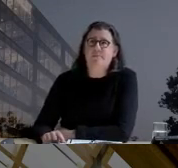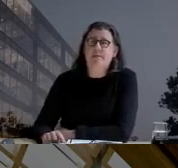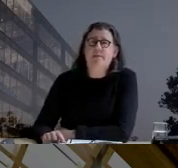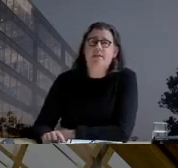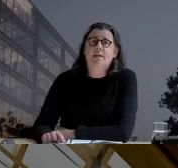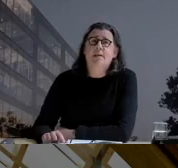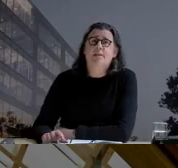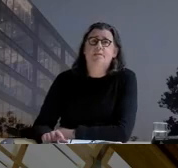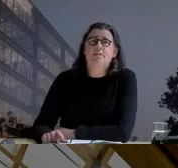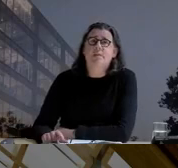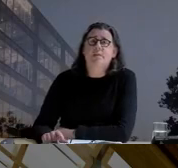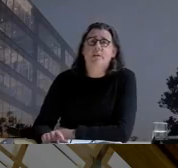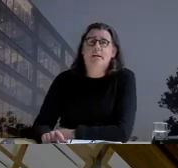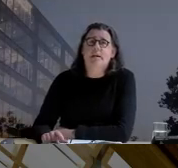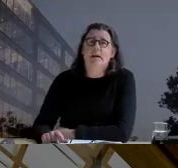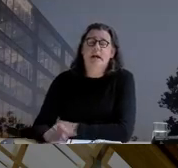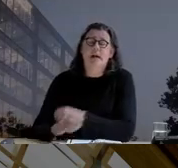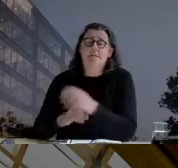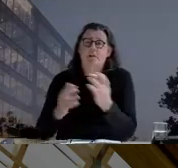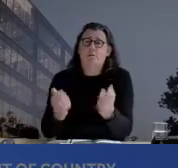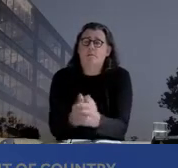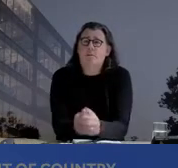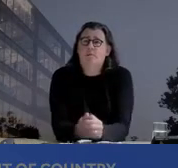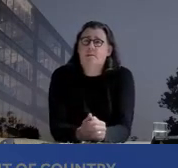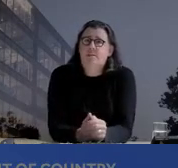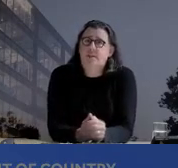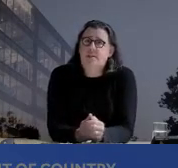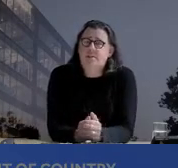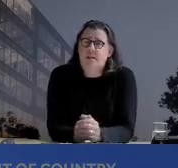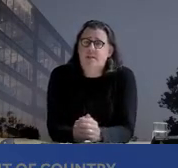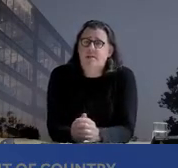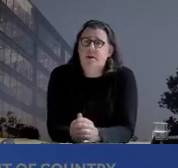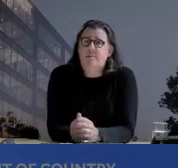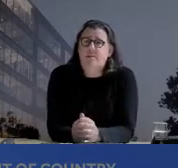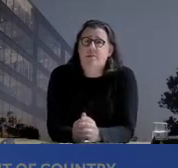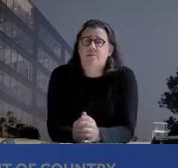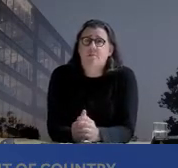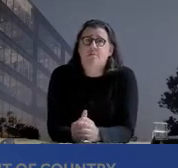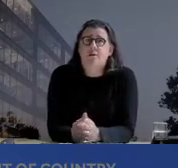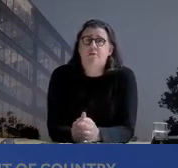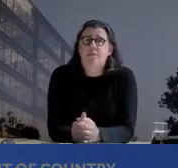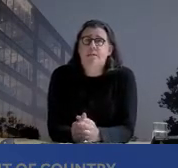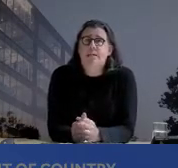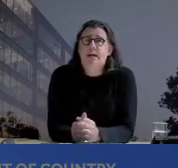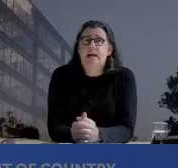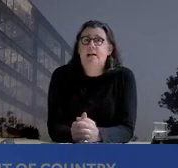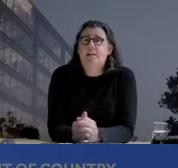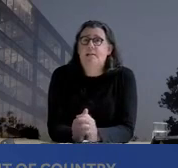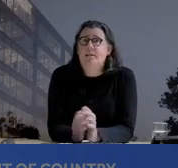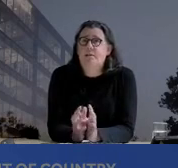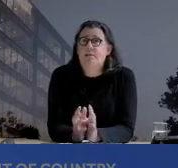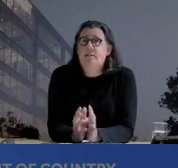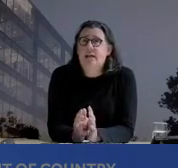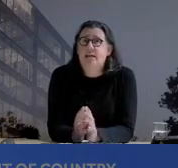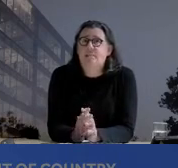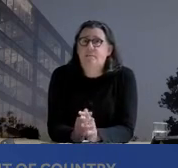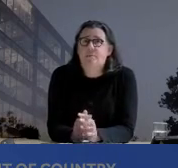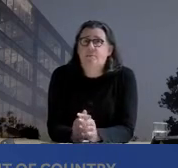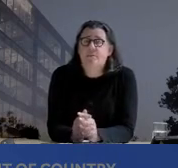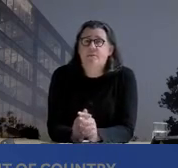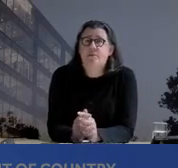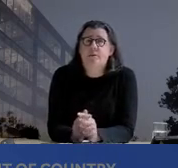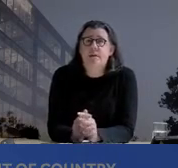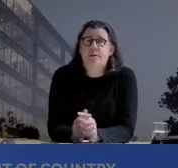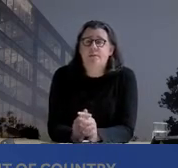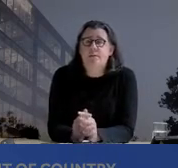convince you of it. So as always with these presentations, I'd like to start with an acknowledgement of country. I'd like to acknowledge the Gadigal